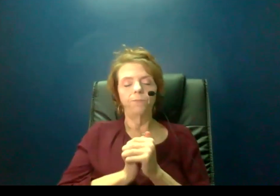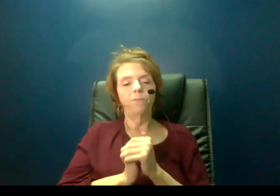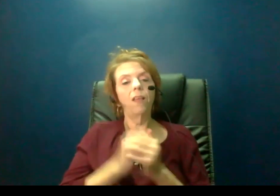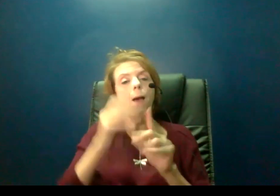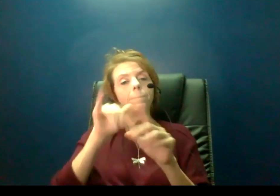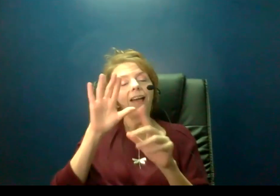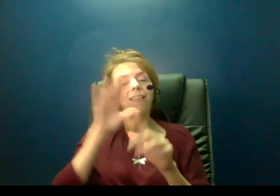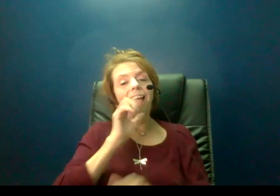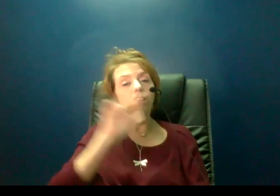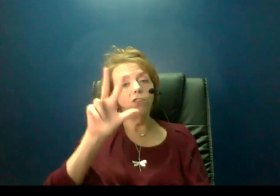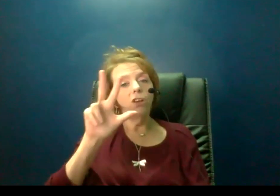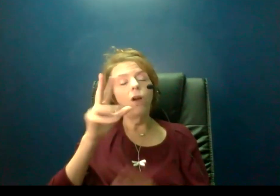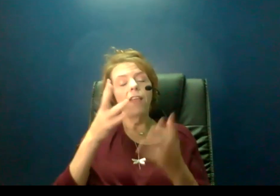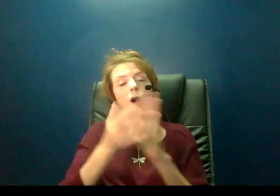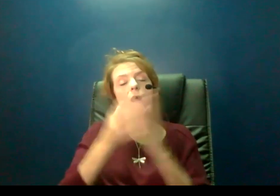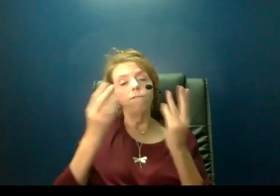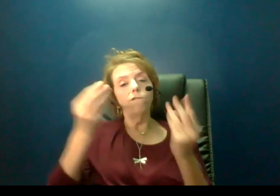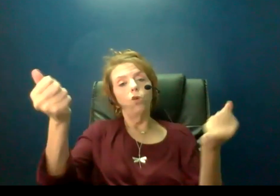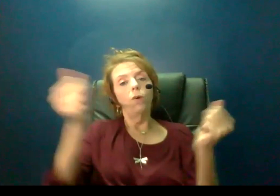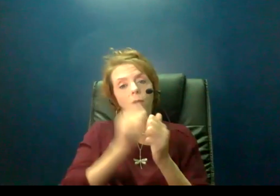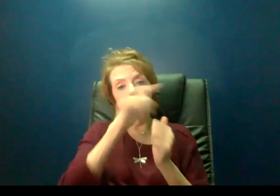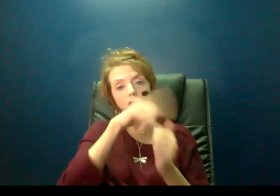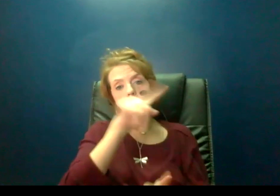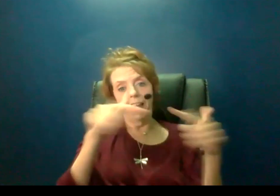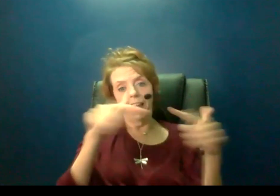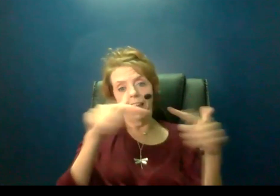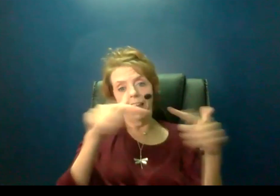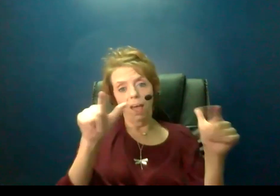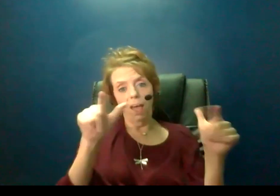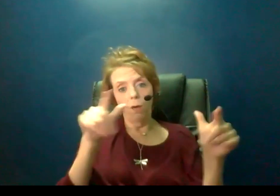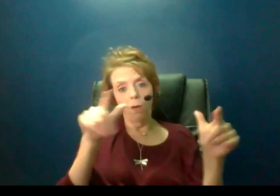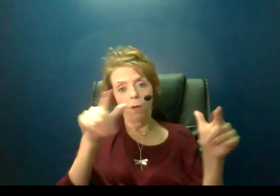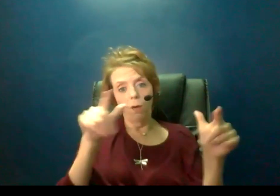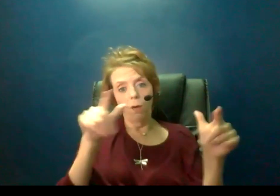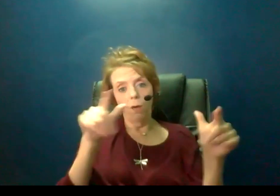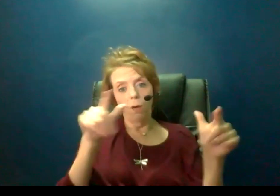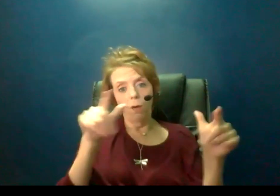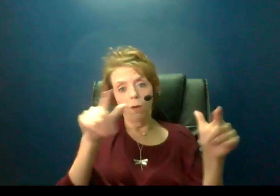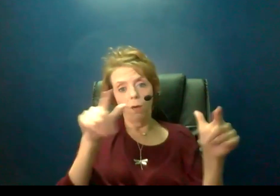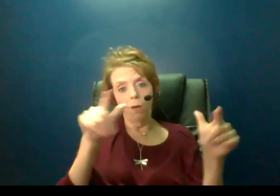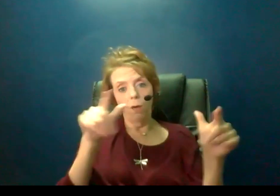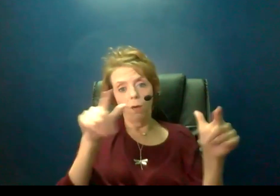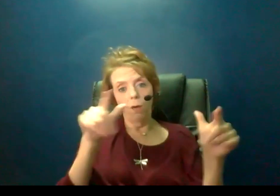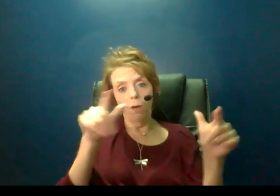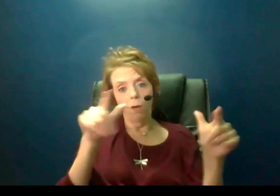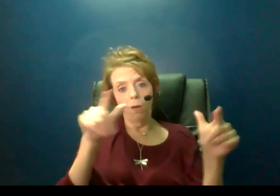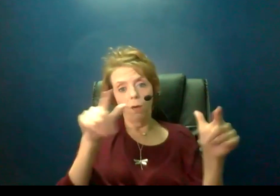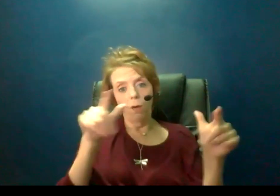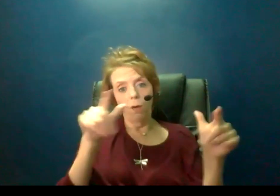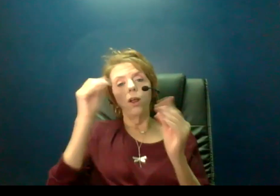of 3, they're fluent in those 3 languages, and they're learning more proportionally than we will ever learn.